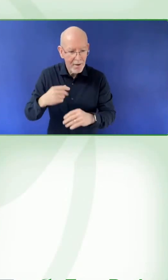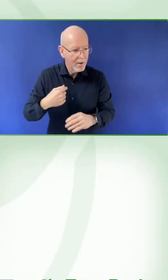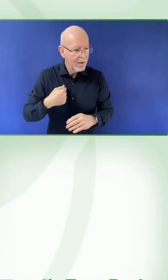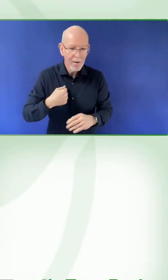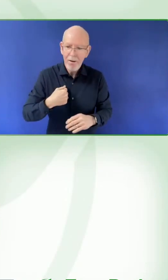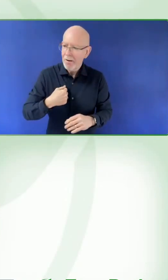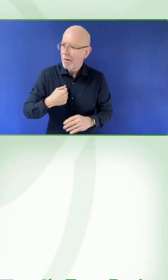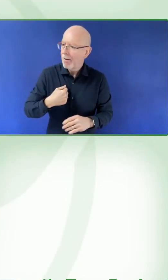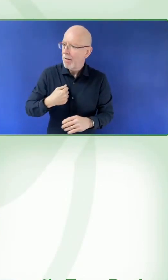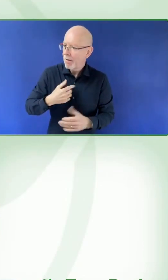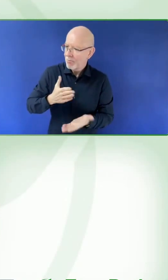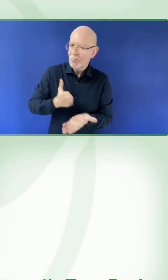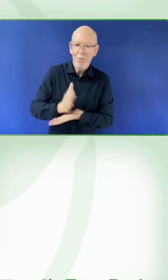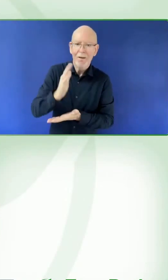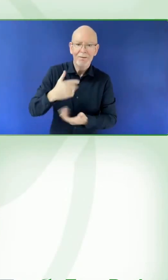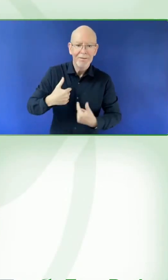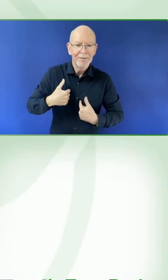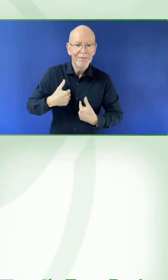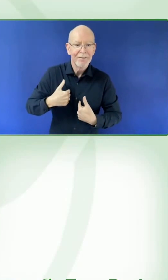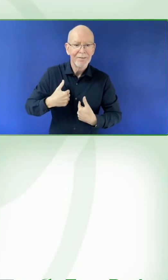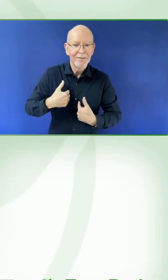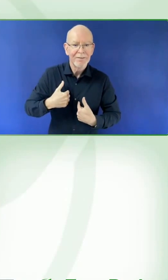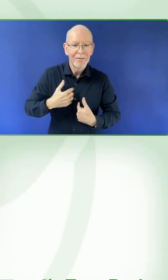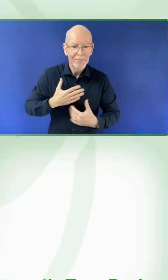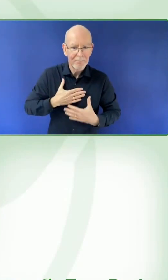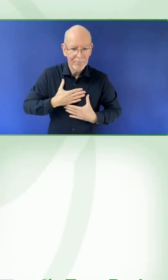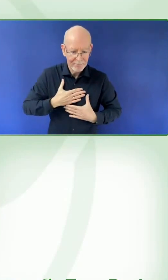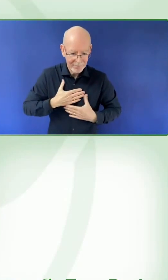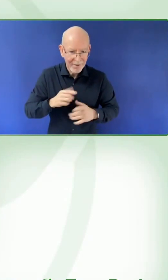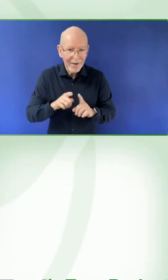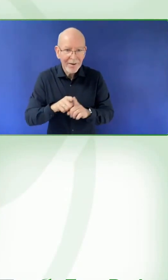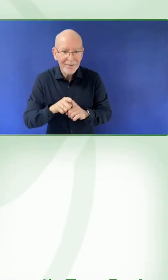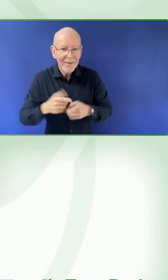with this issue. Thank you.